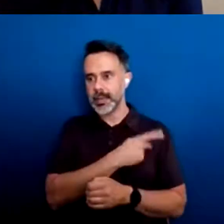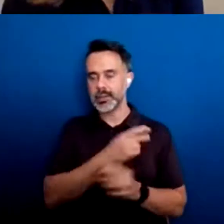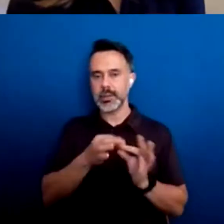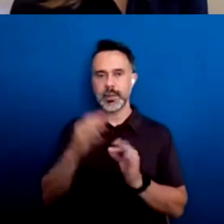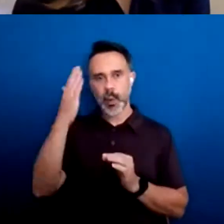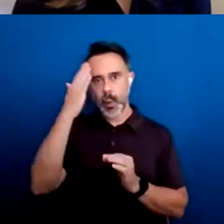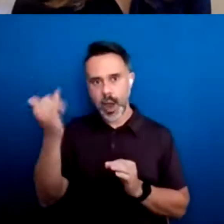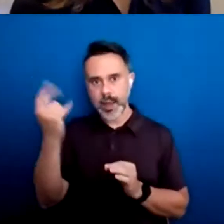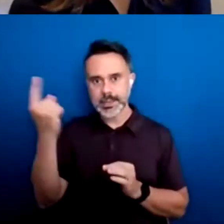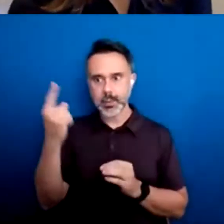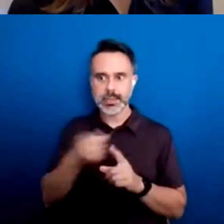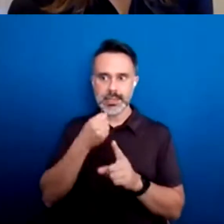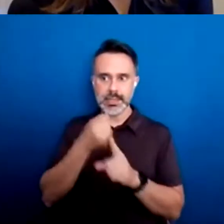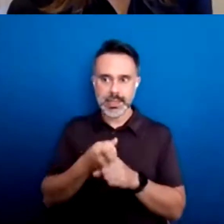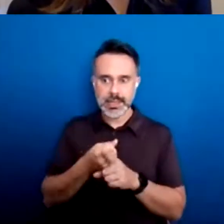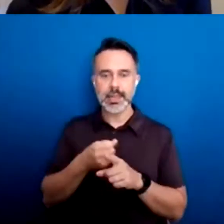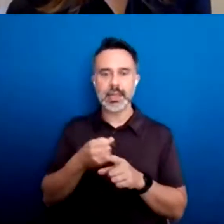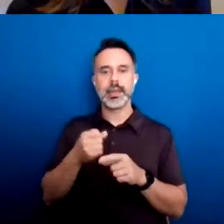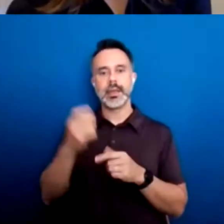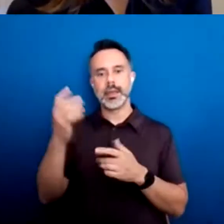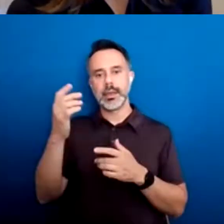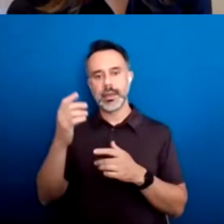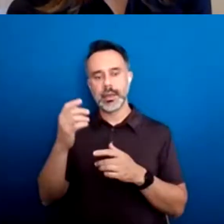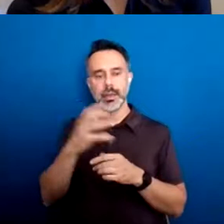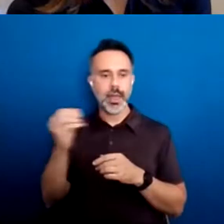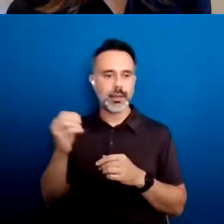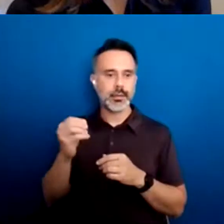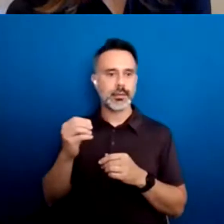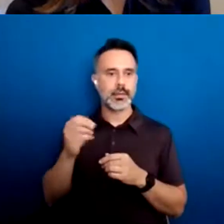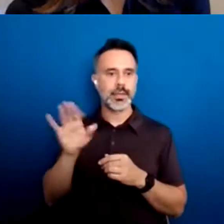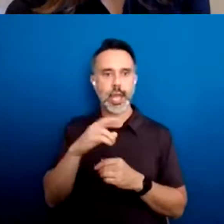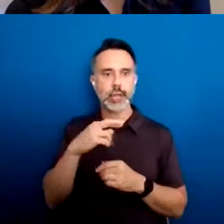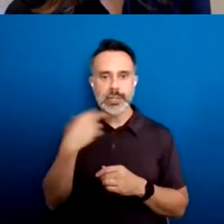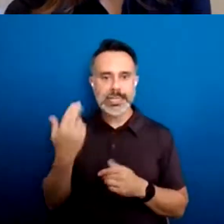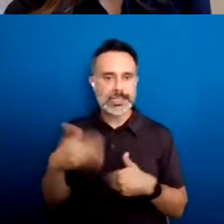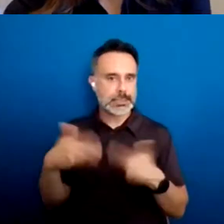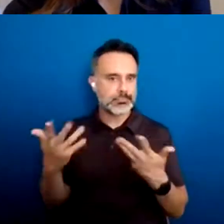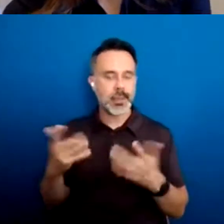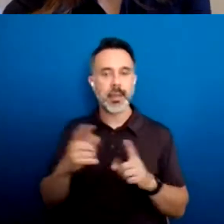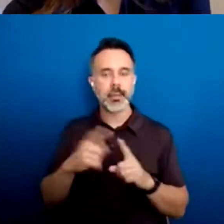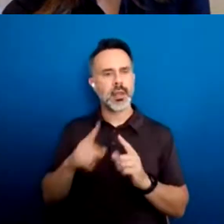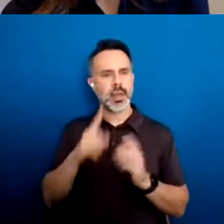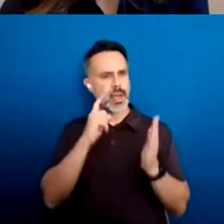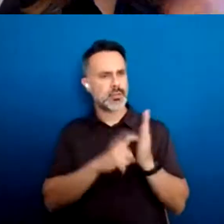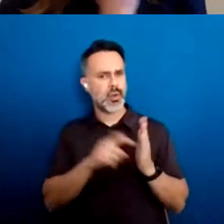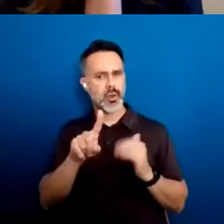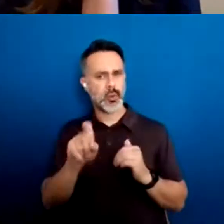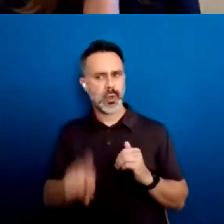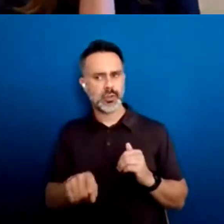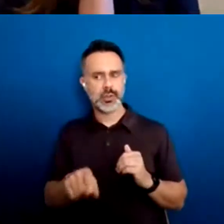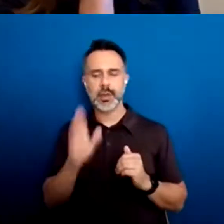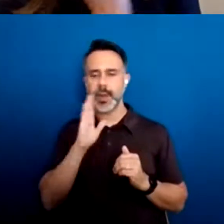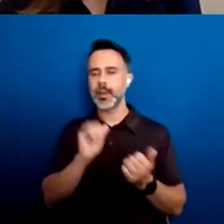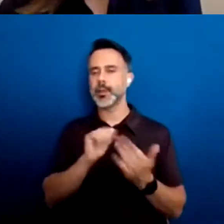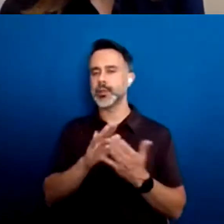infected and what their risks are. But I also saw a question in here, and I'll address one